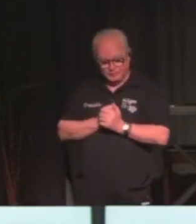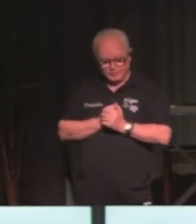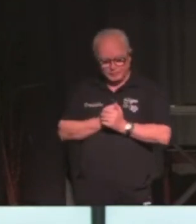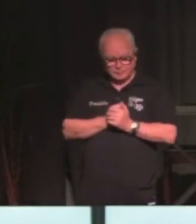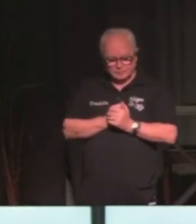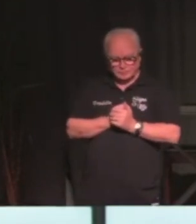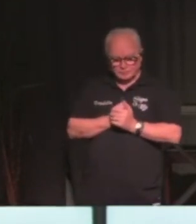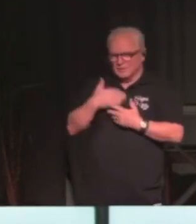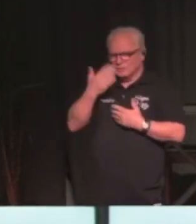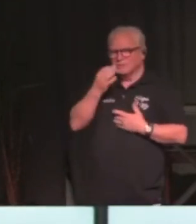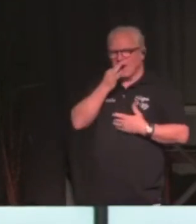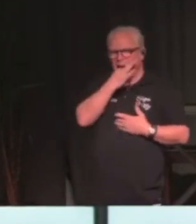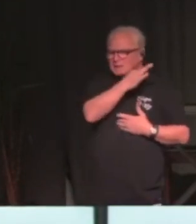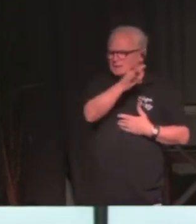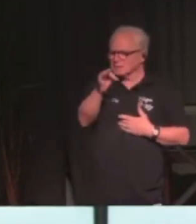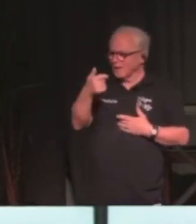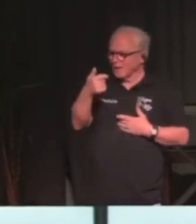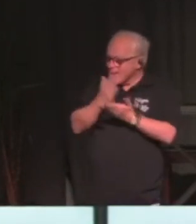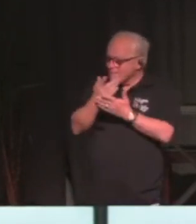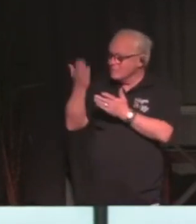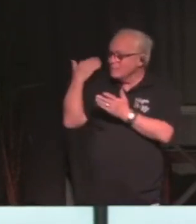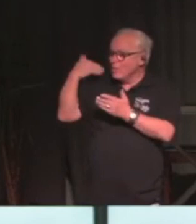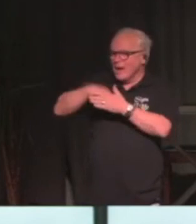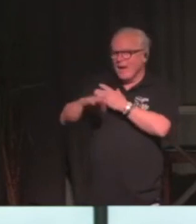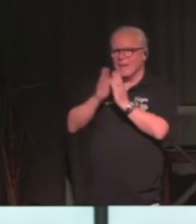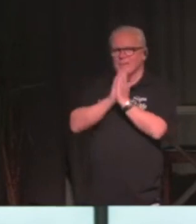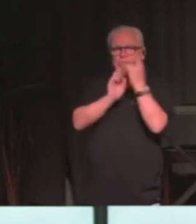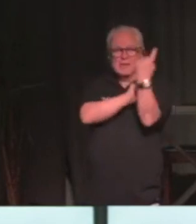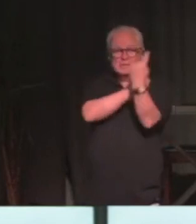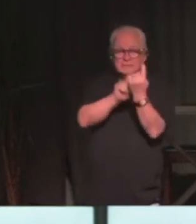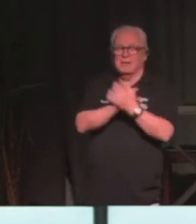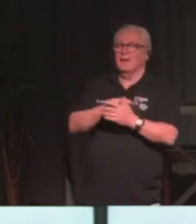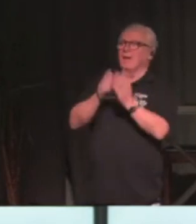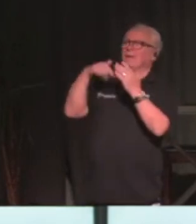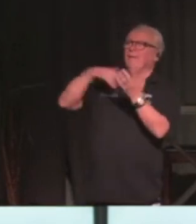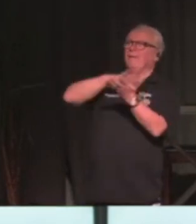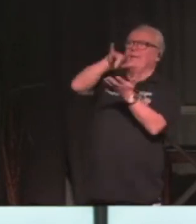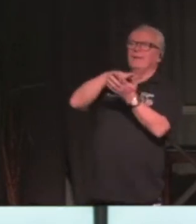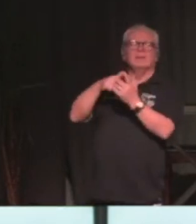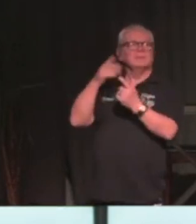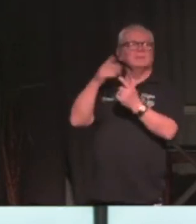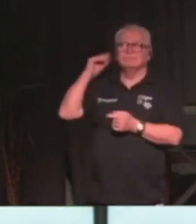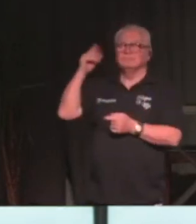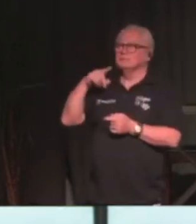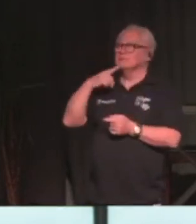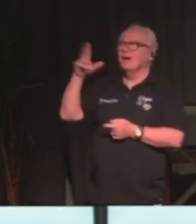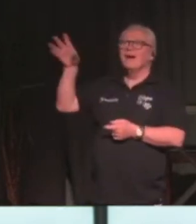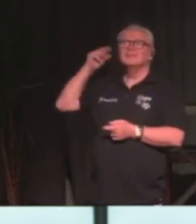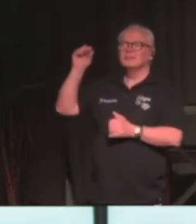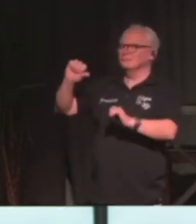And I don't know, are you ever in a prayer meeting? You're ever in a prayer meeting and you hear somebody sitting there and it sounds so